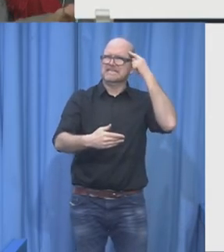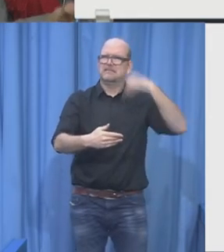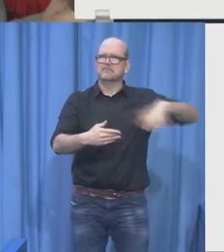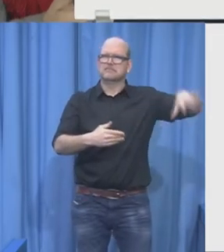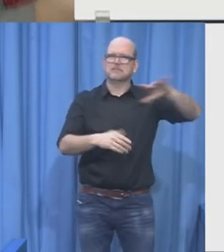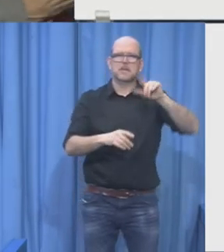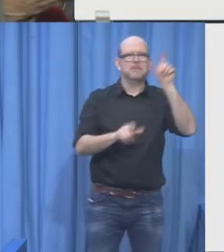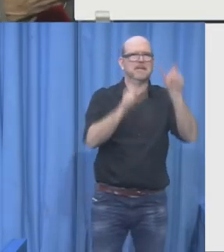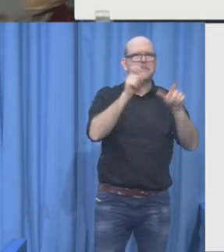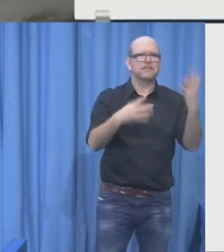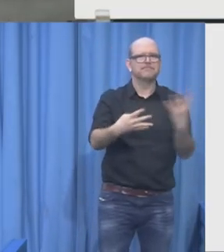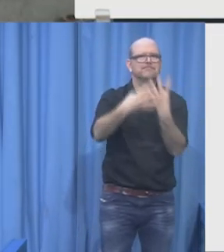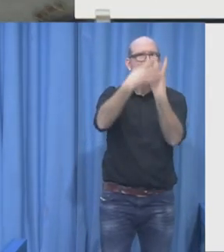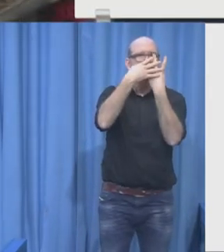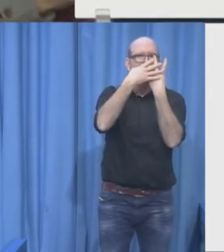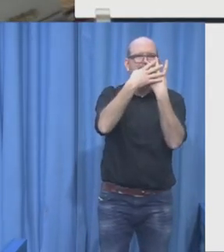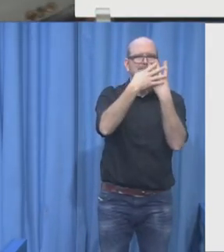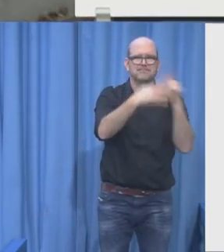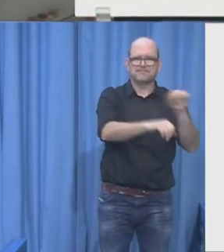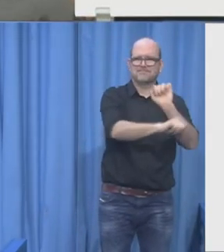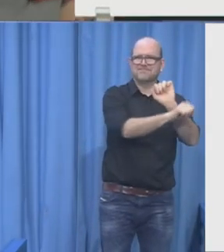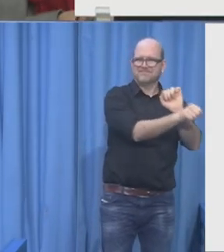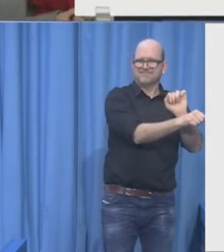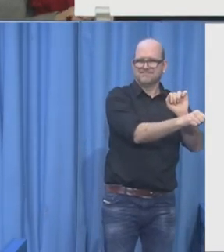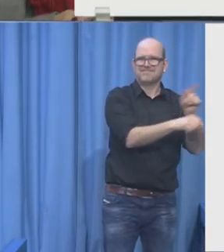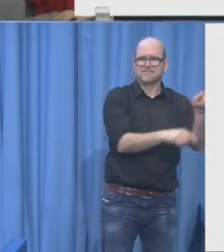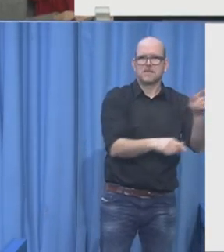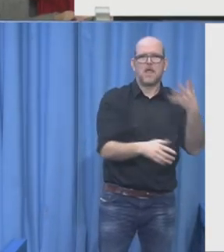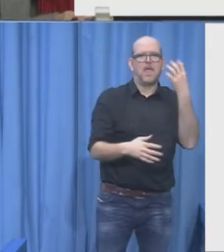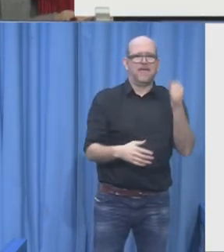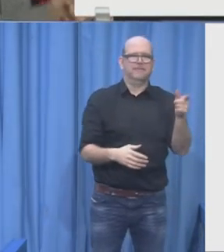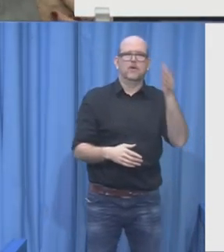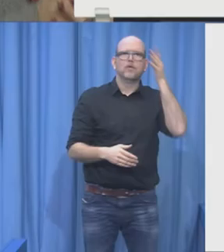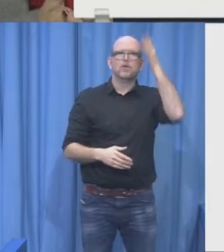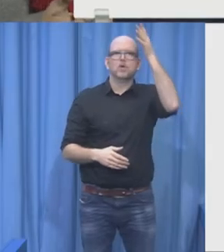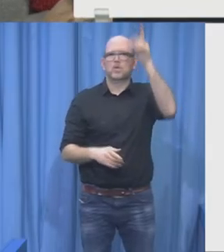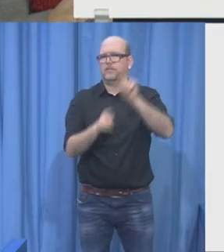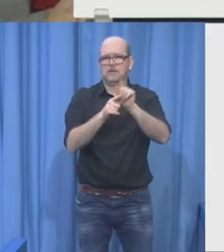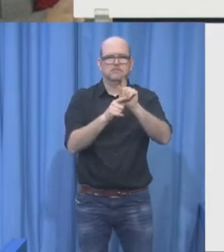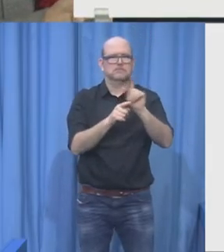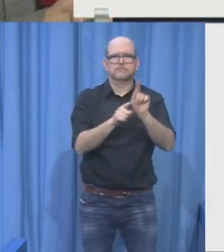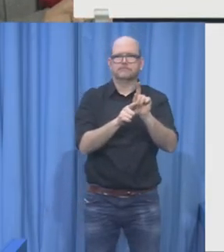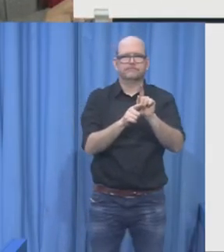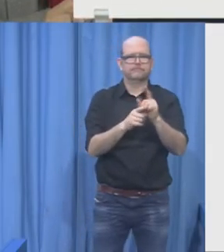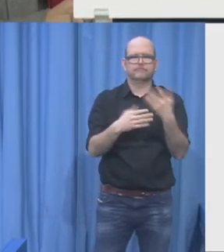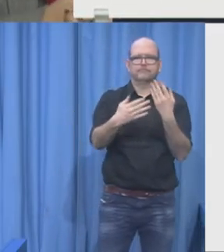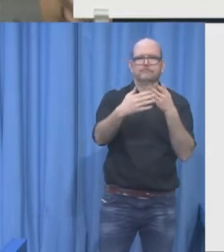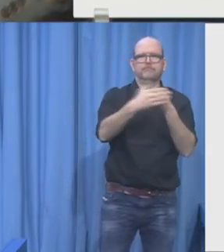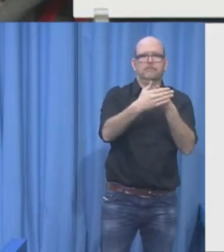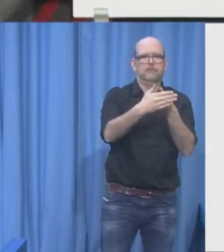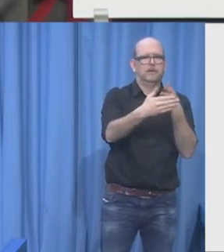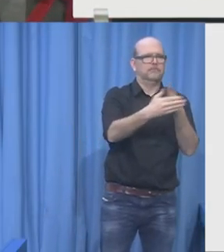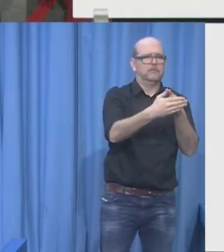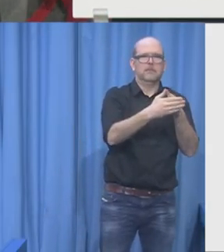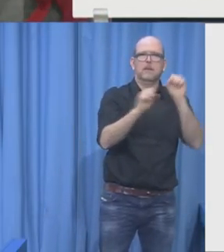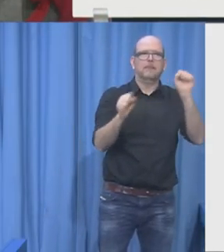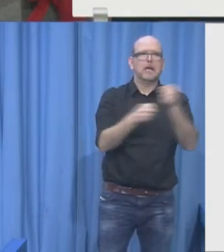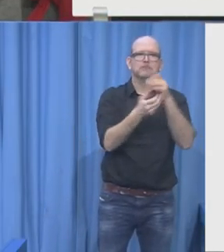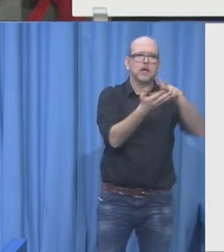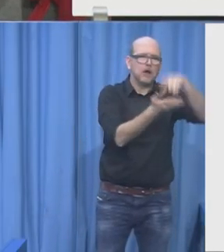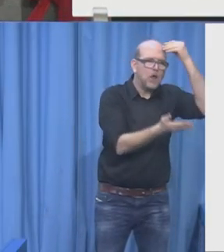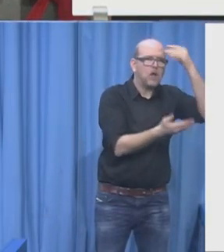me to this conference, which I am very grateful for the invitation. More